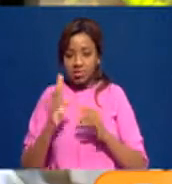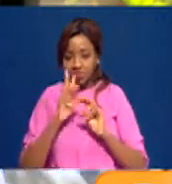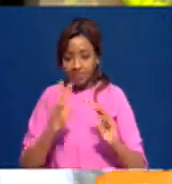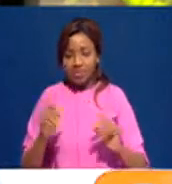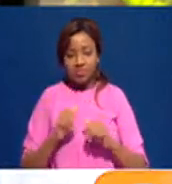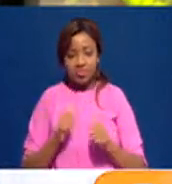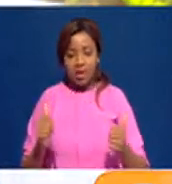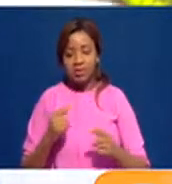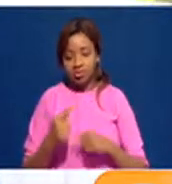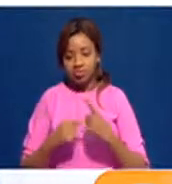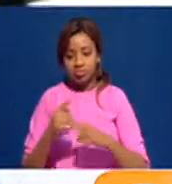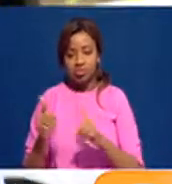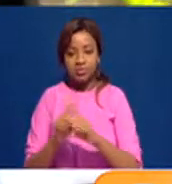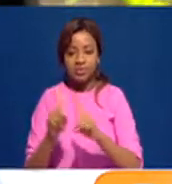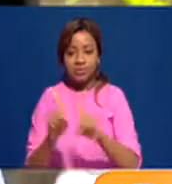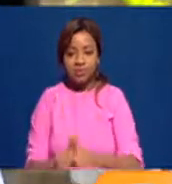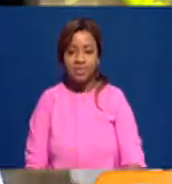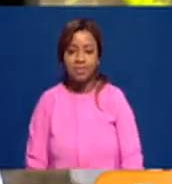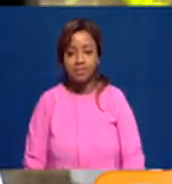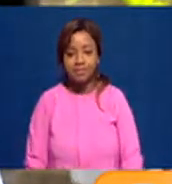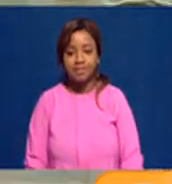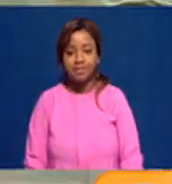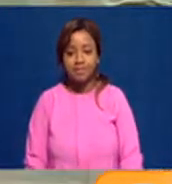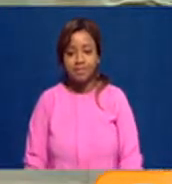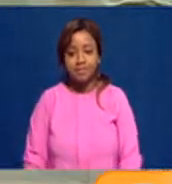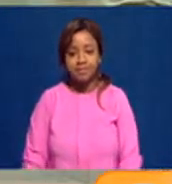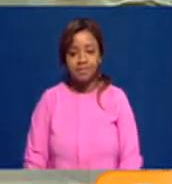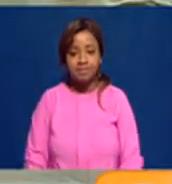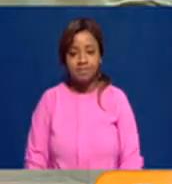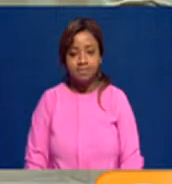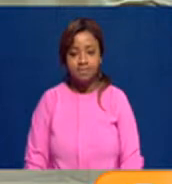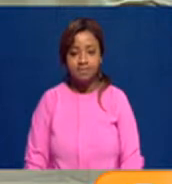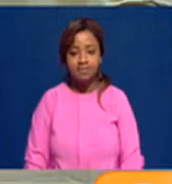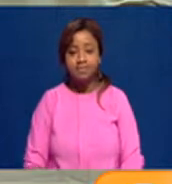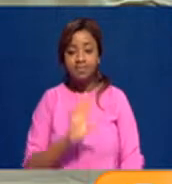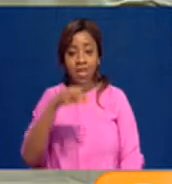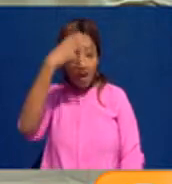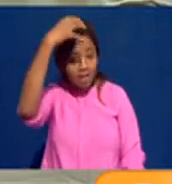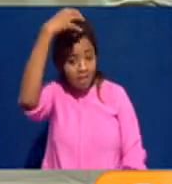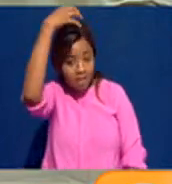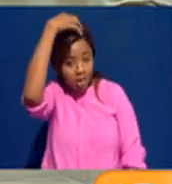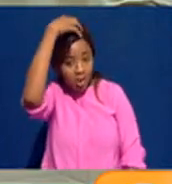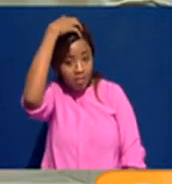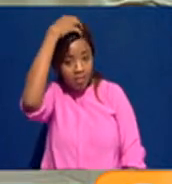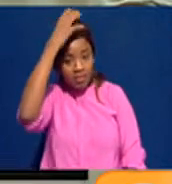All Saints Cathedral, Nairobi County. Well, Pope Francis is calling for an end to the